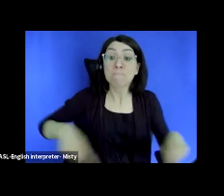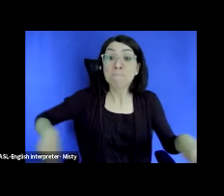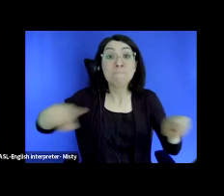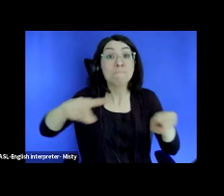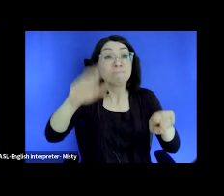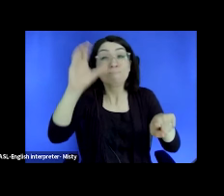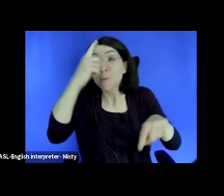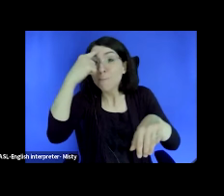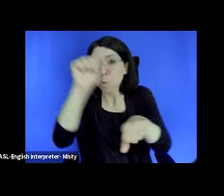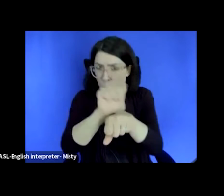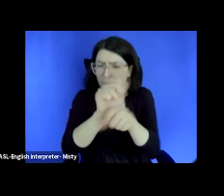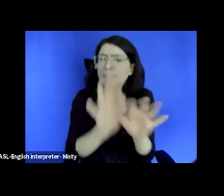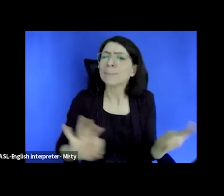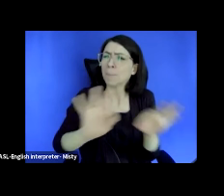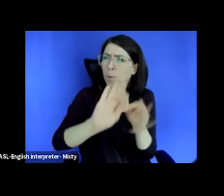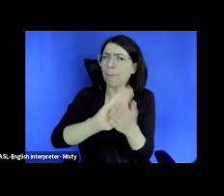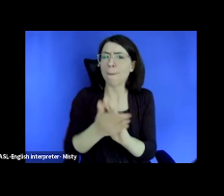being.